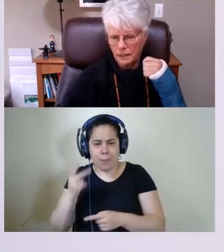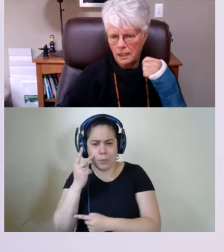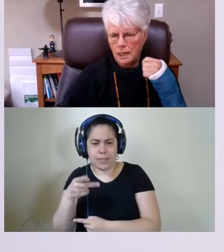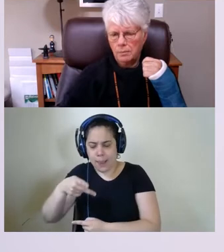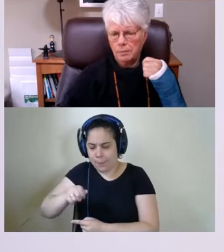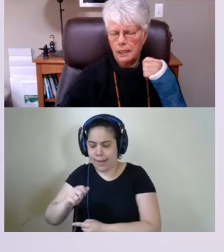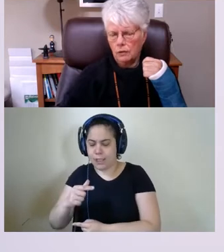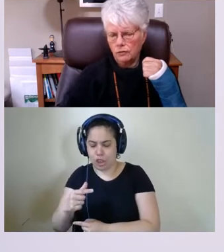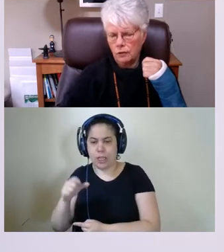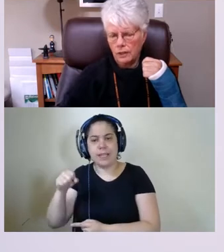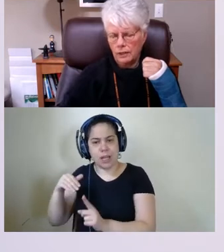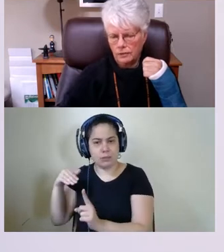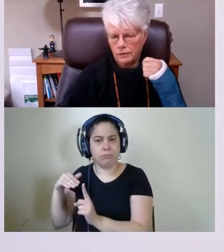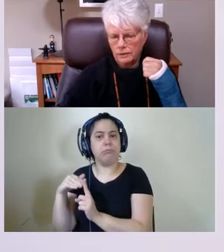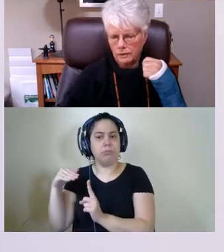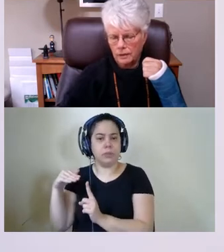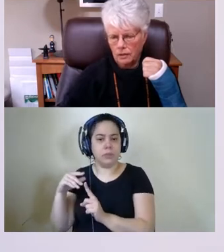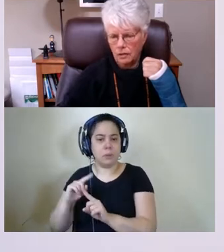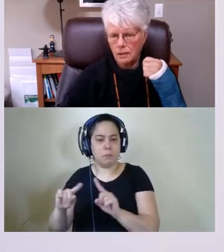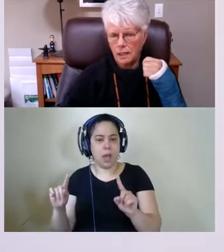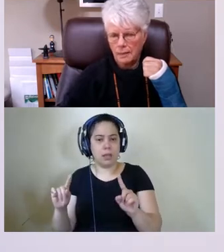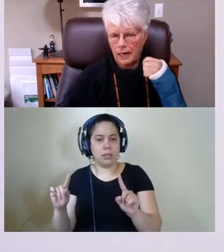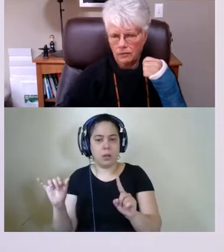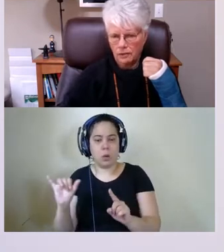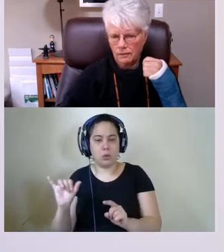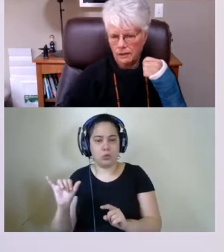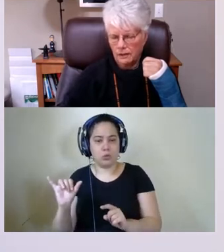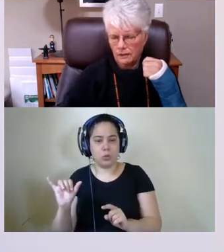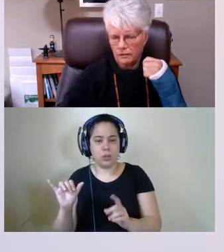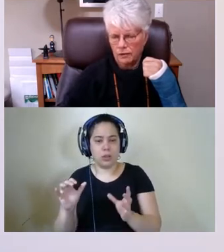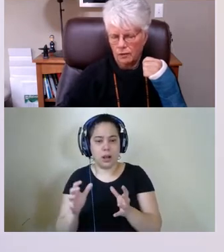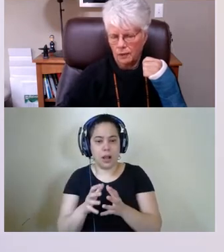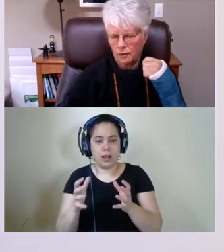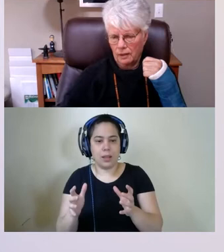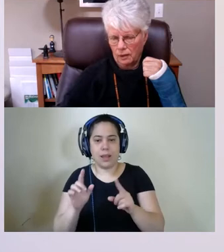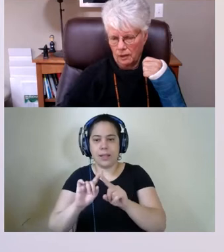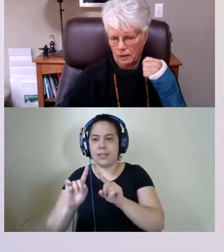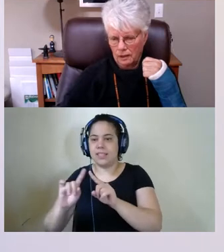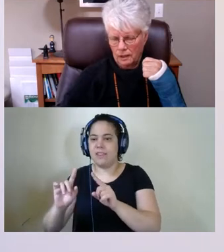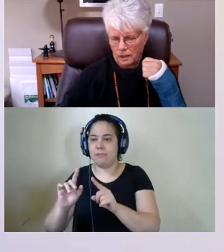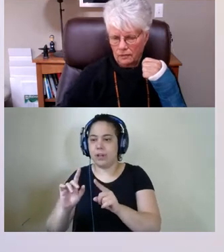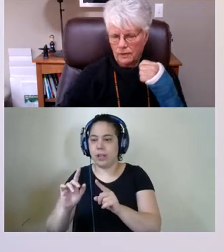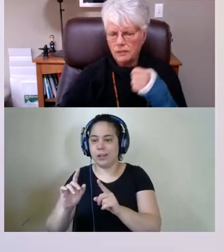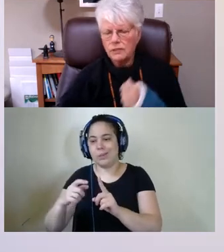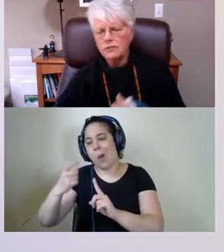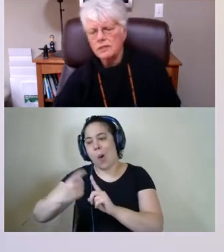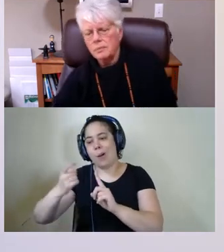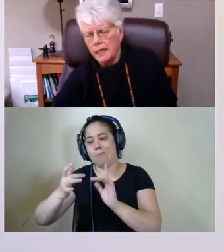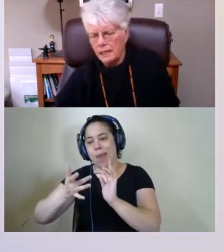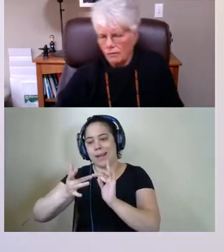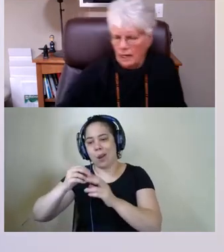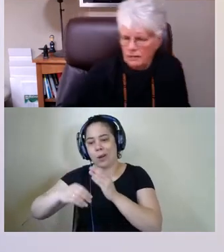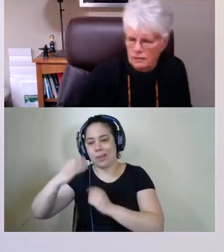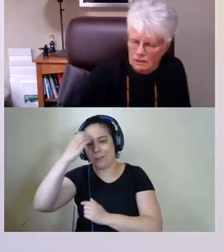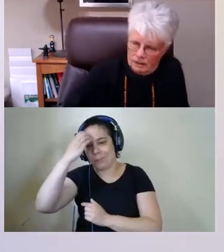activates, but so does a good amount of the default mode network. So this isn't a